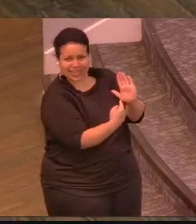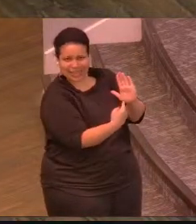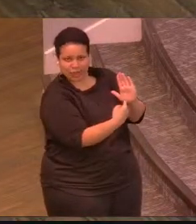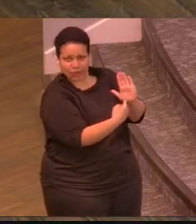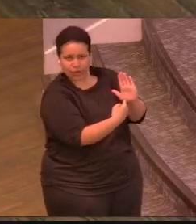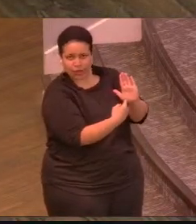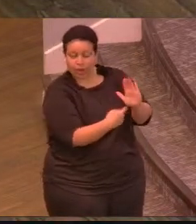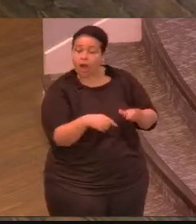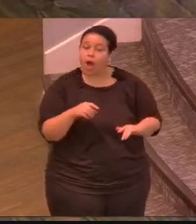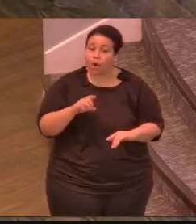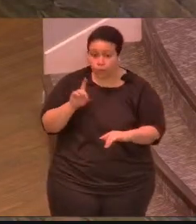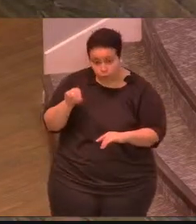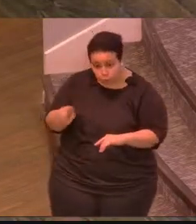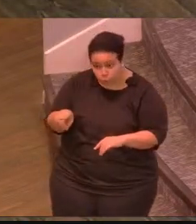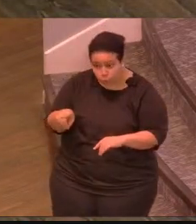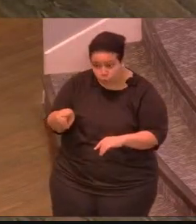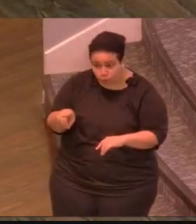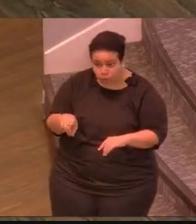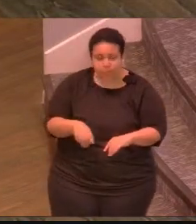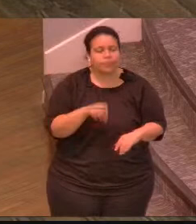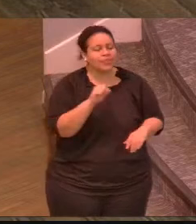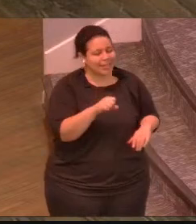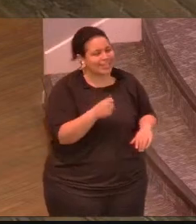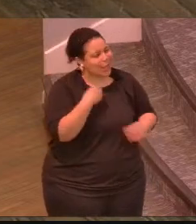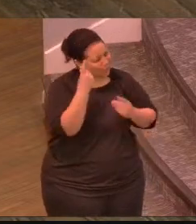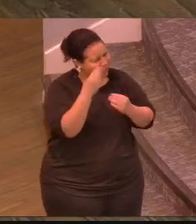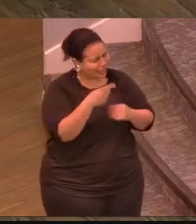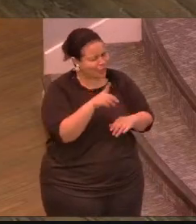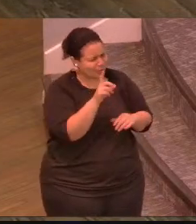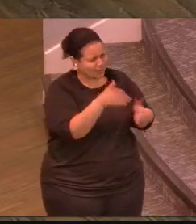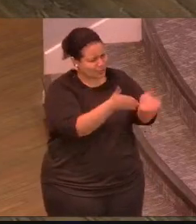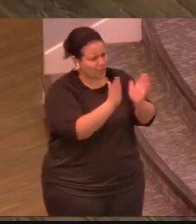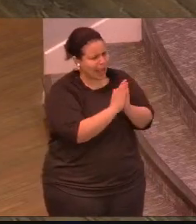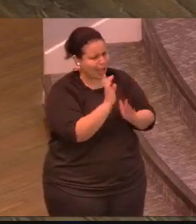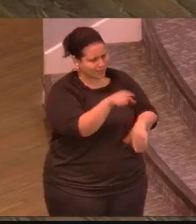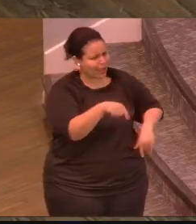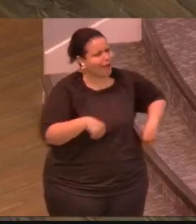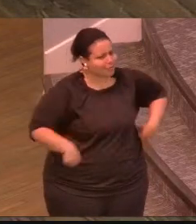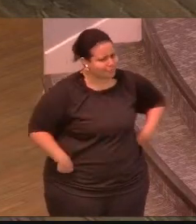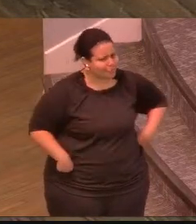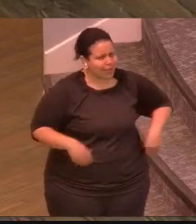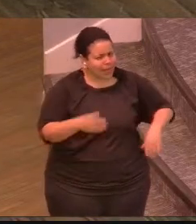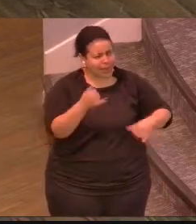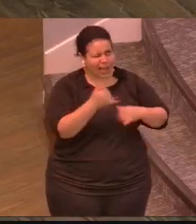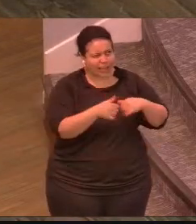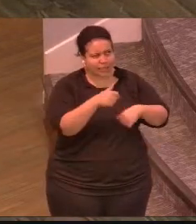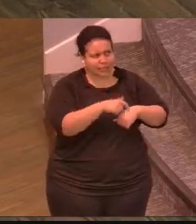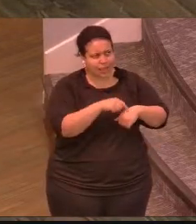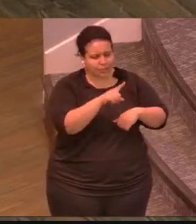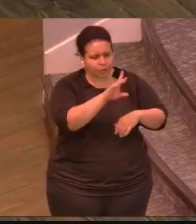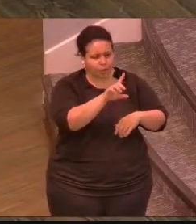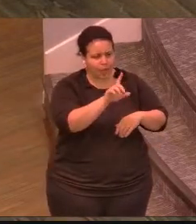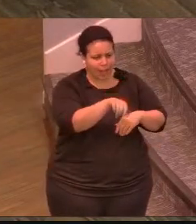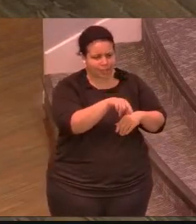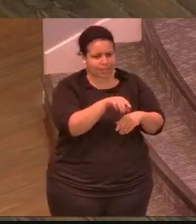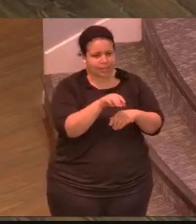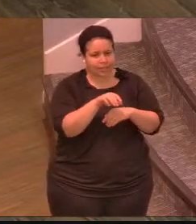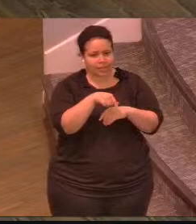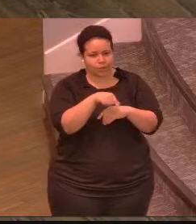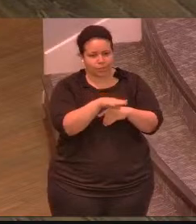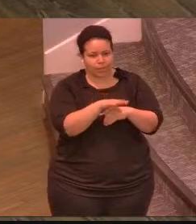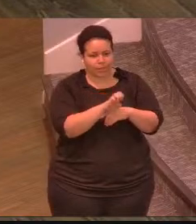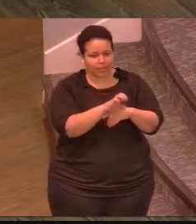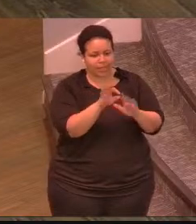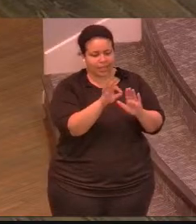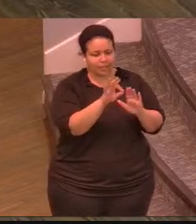you? Okay, one of my, because I kind of anticipated that question. I think maybe you asked that last time as part of the QBE formula, what positions does it cover?